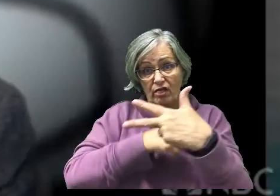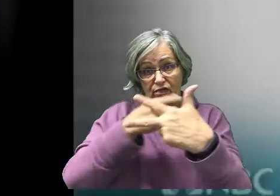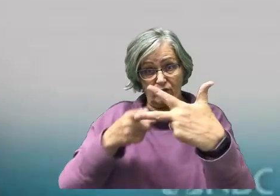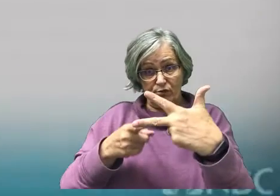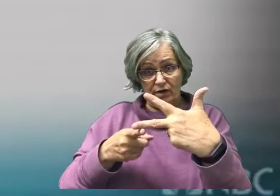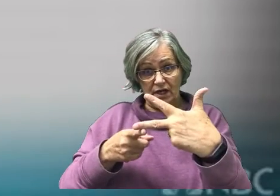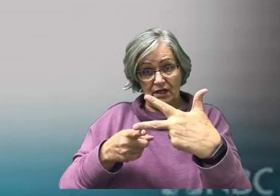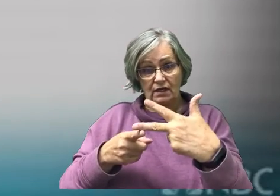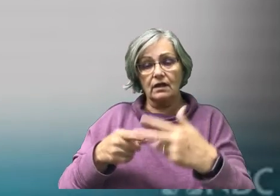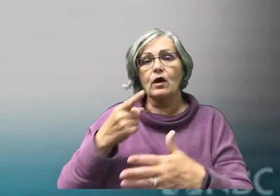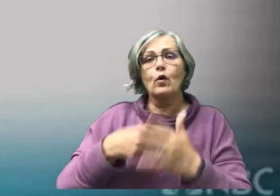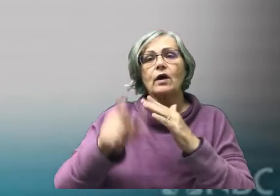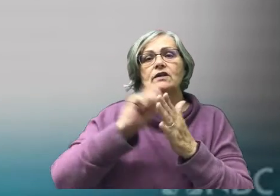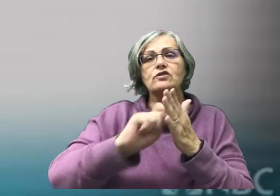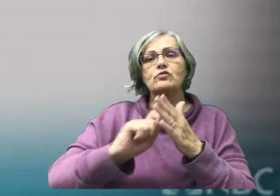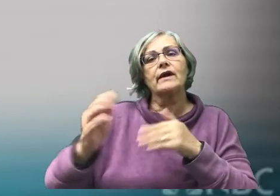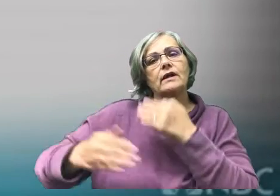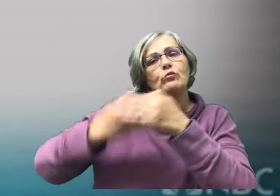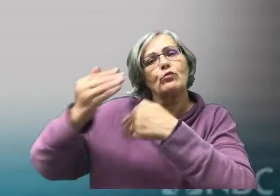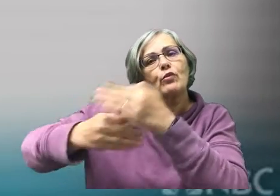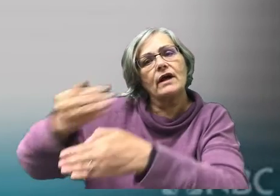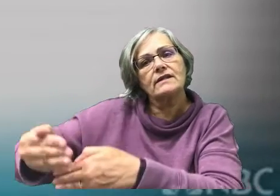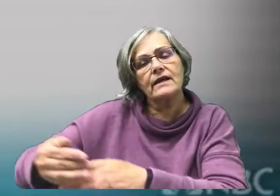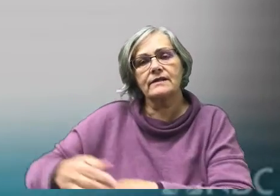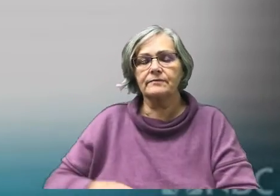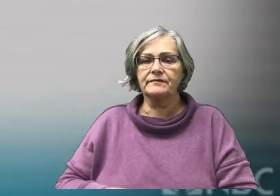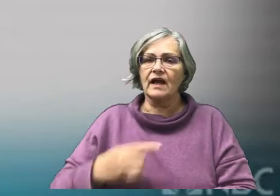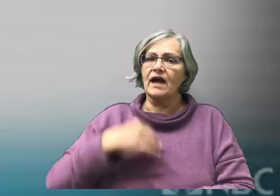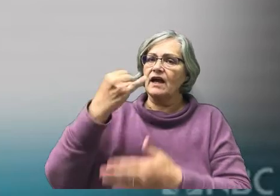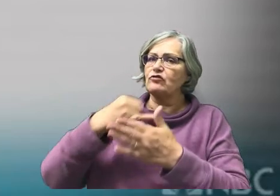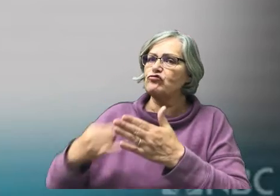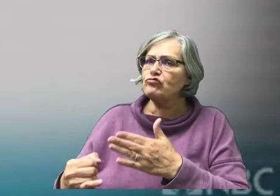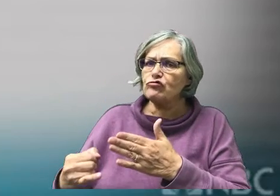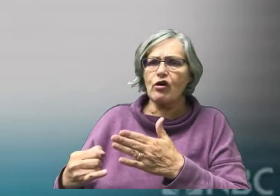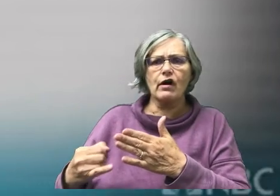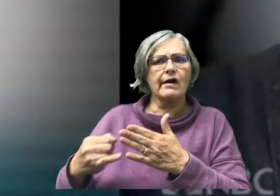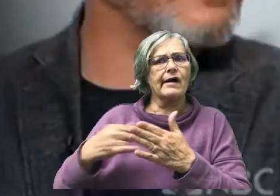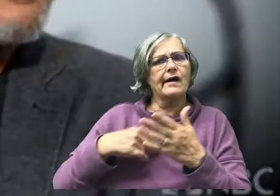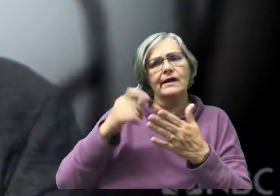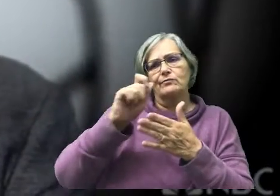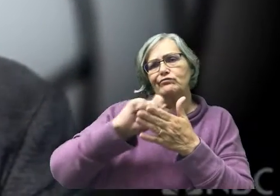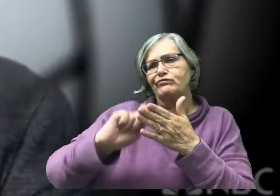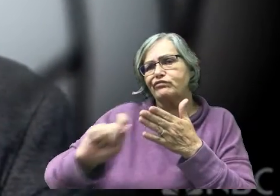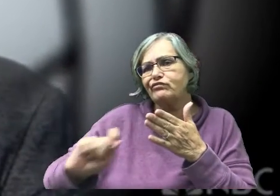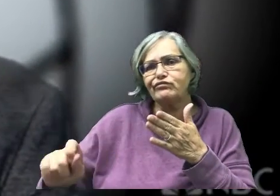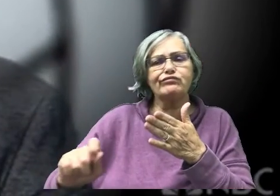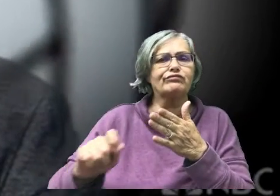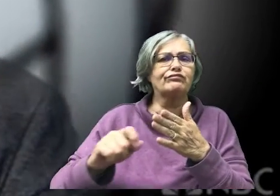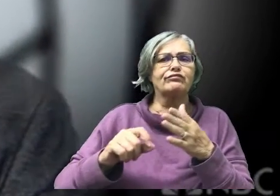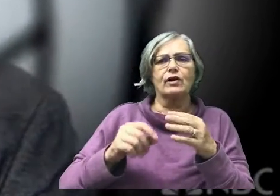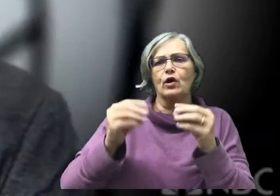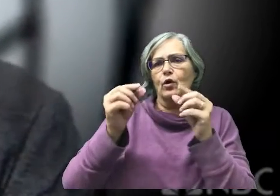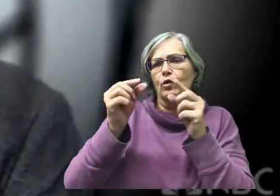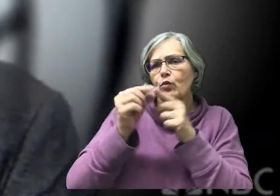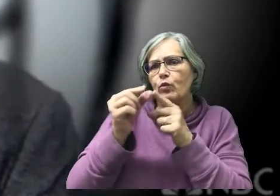three. What is your writing process? I sketch, I draw, I doodle,